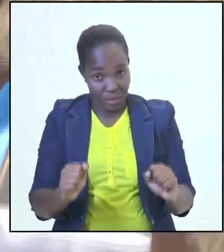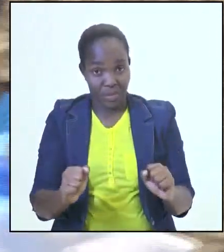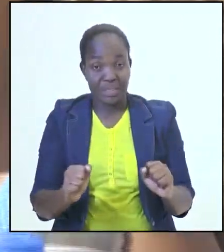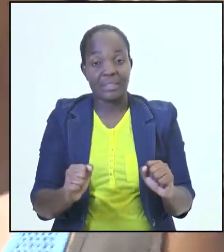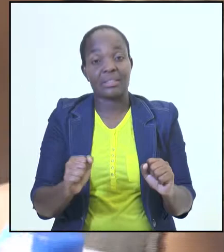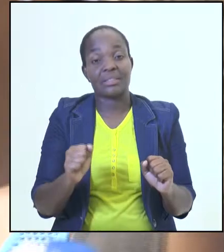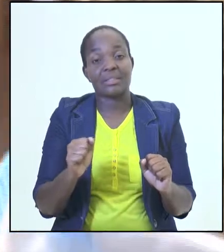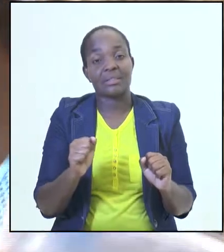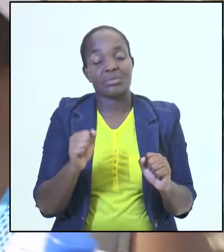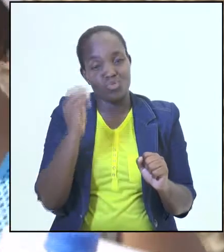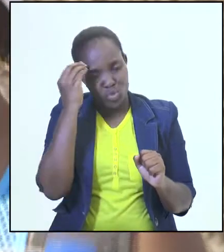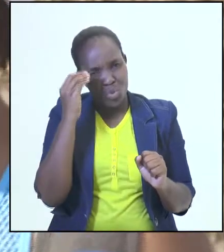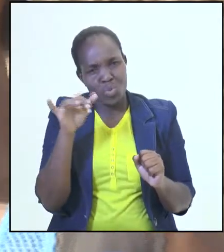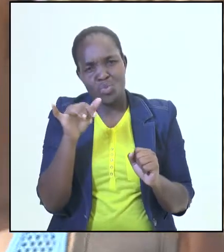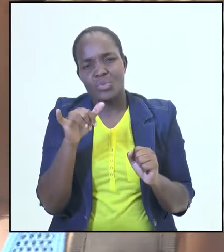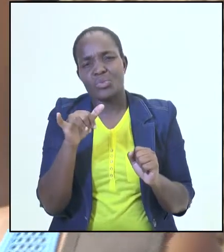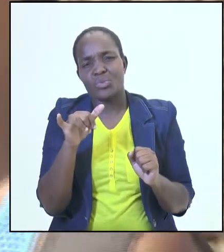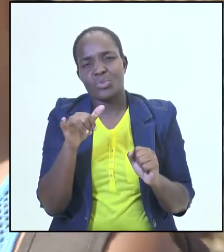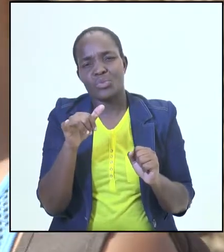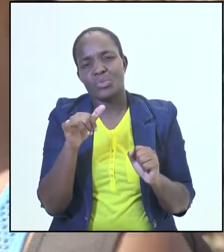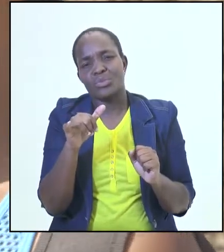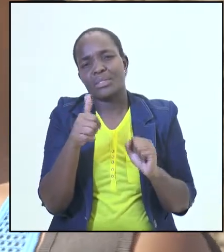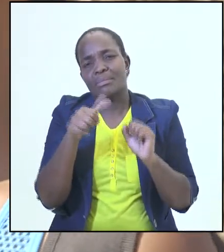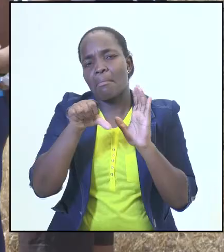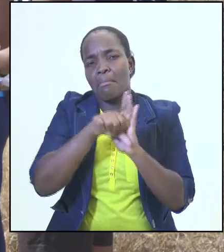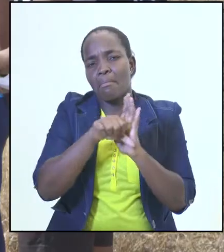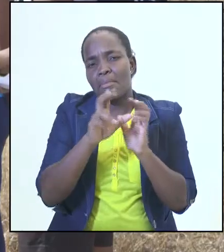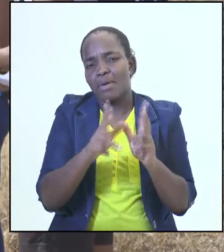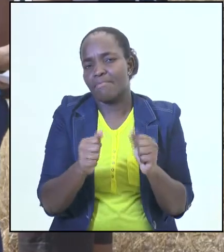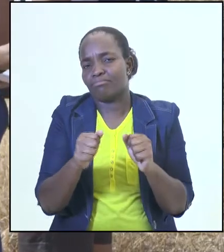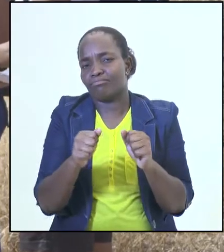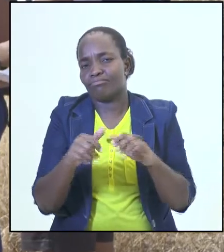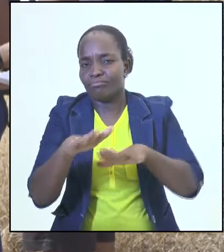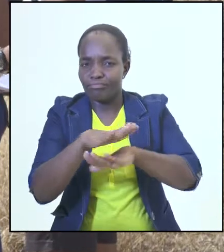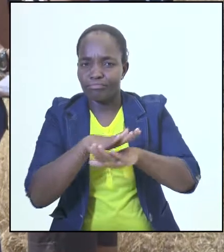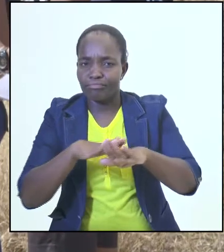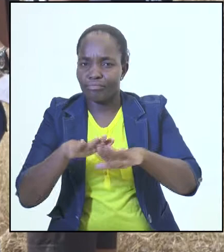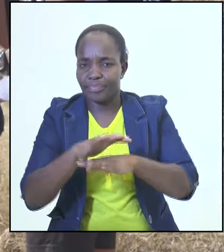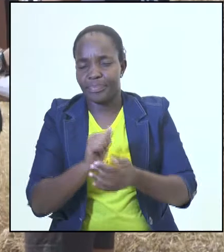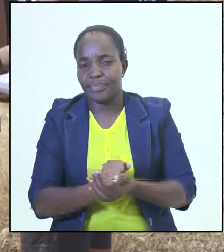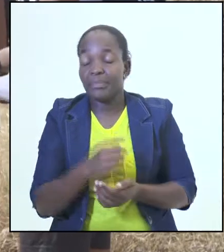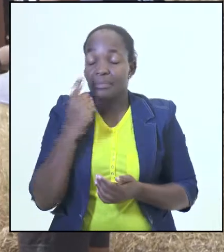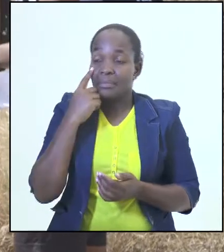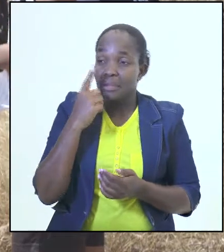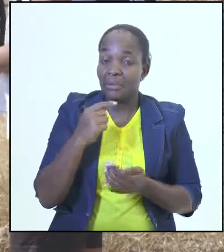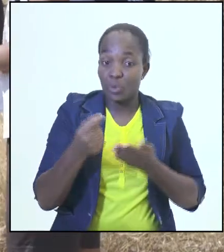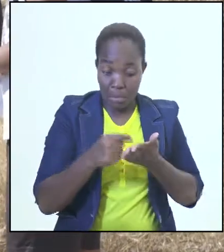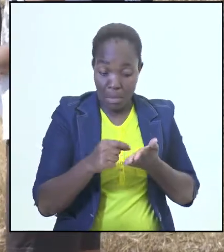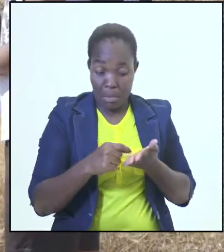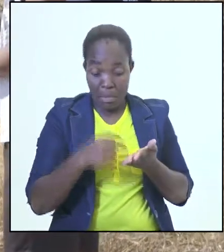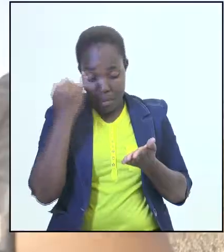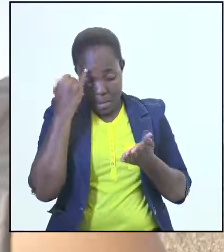have on the environment, especially the damage they cause to the environment. Good. I see you guys have brought along notebooks to jot down a few